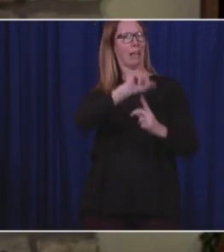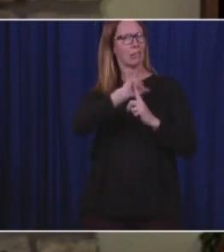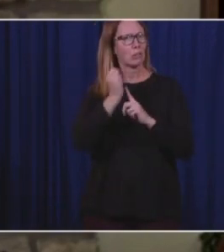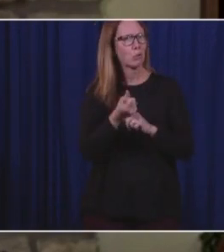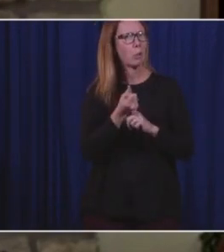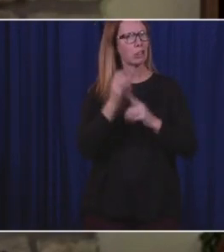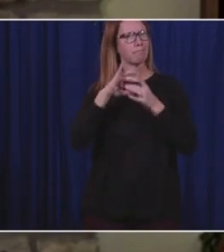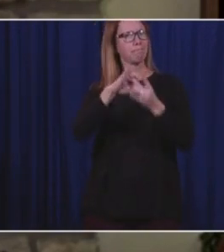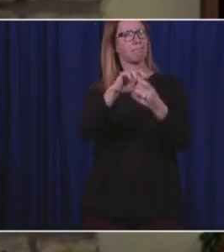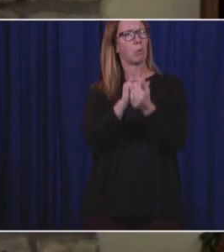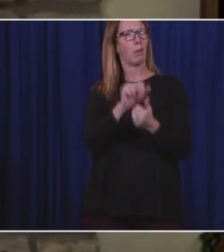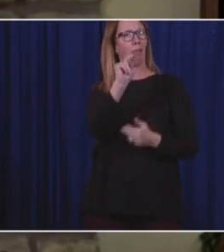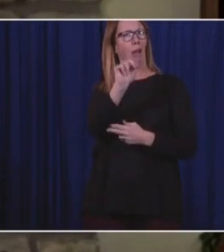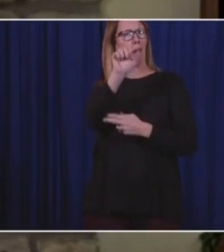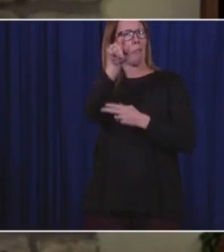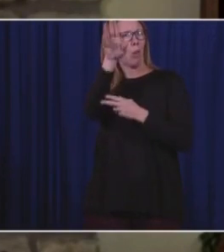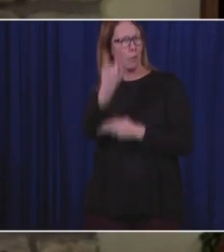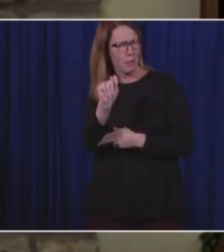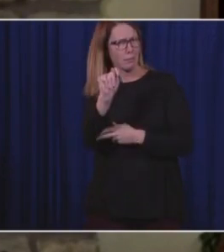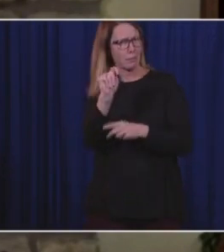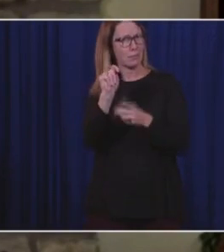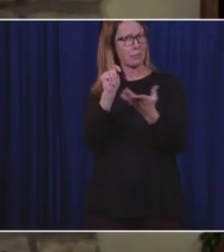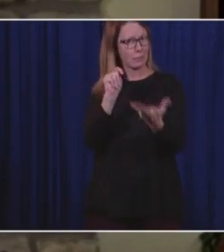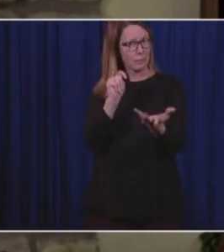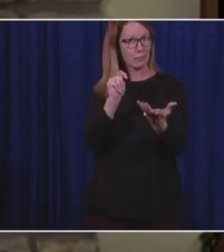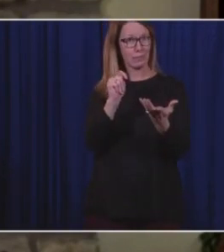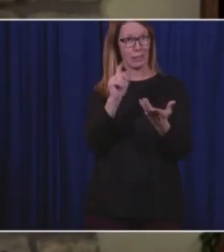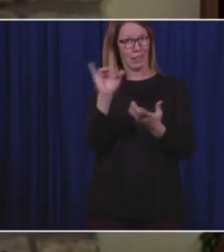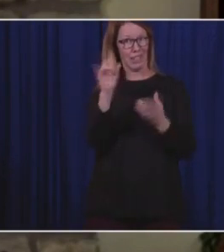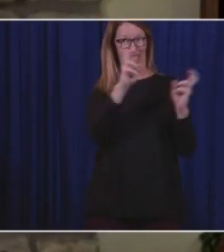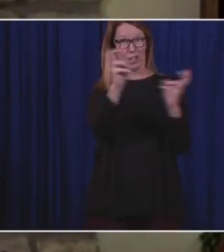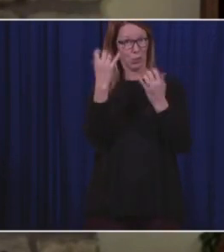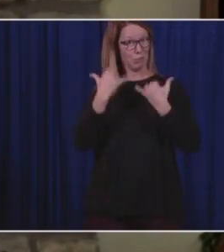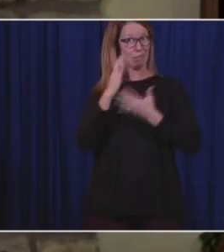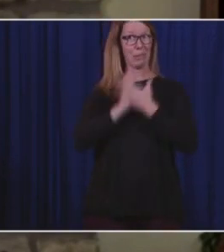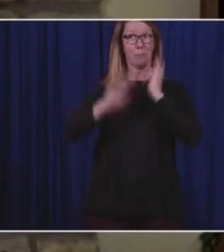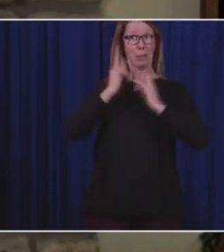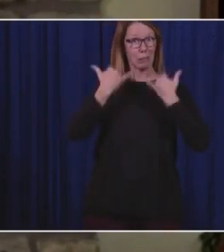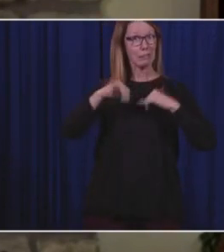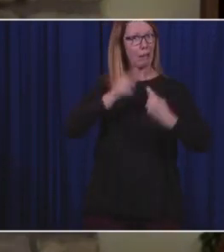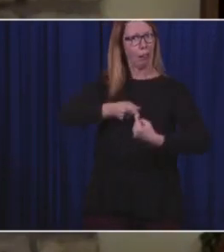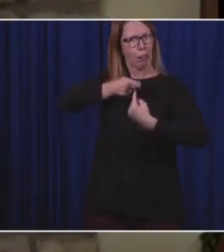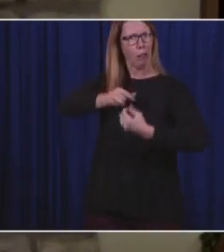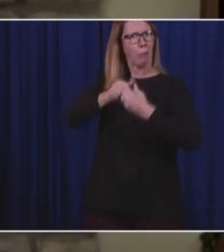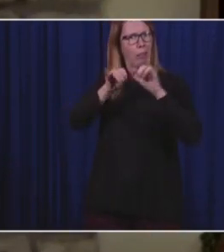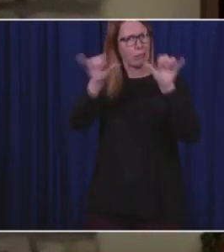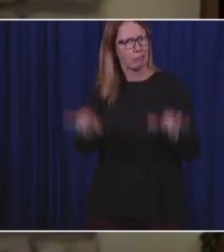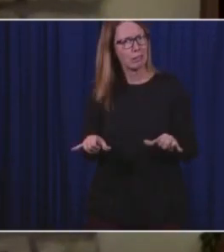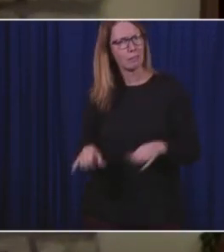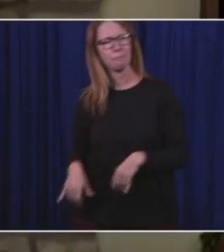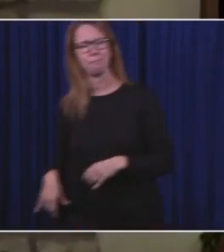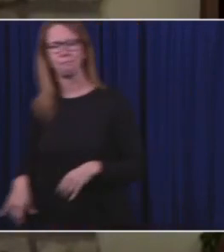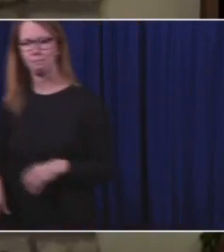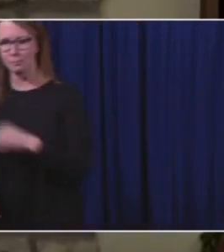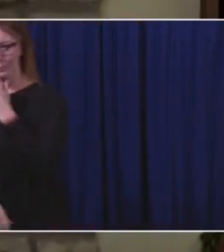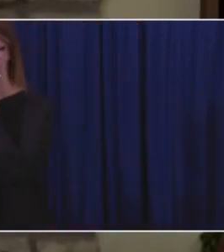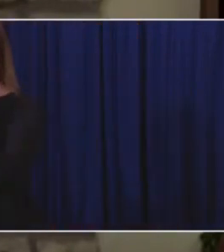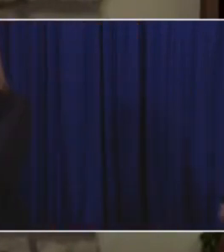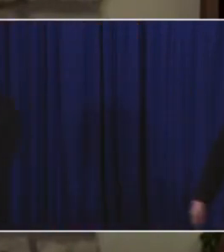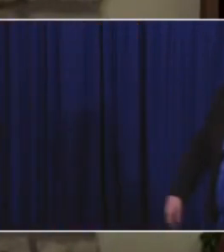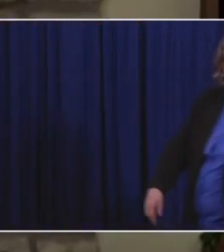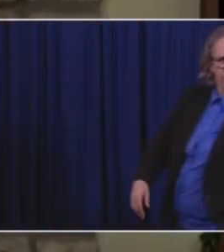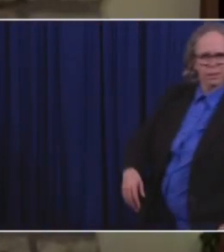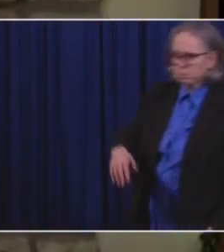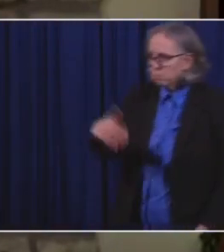then just again the issues some people are having with the system. Sure. You want to take that, John? Sure.